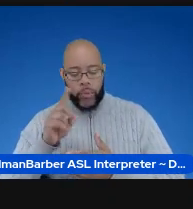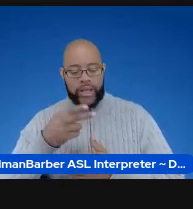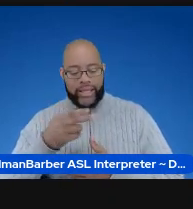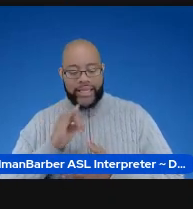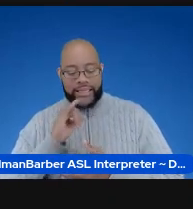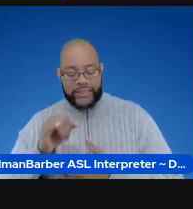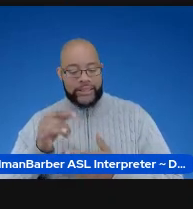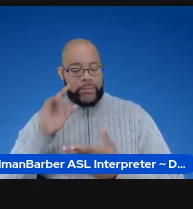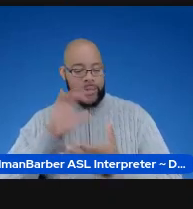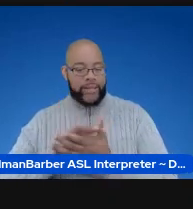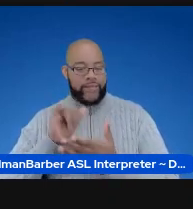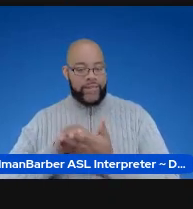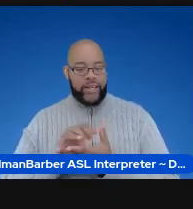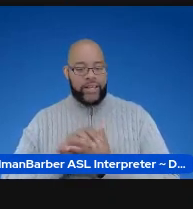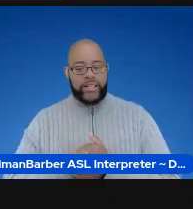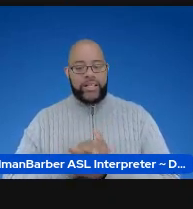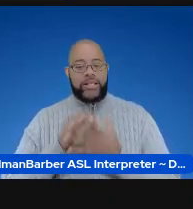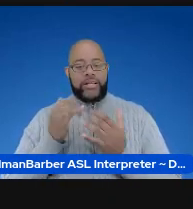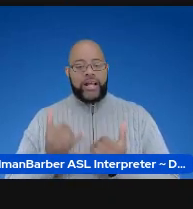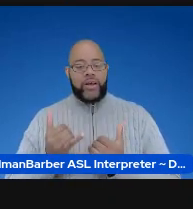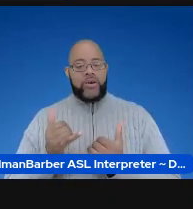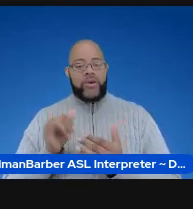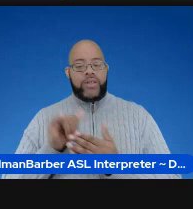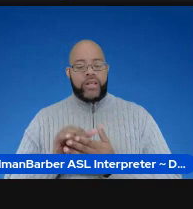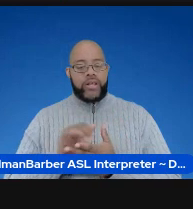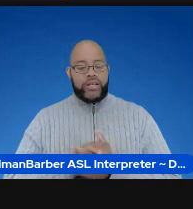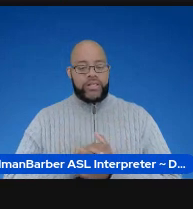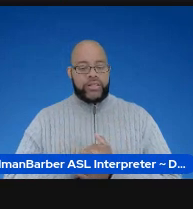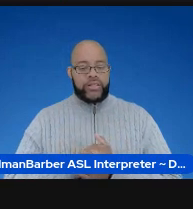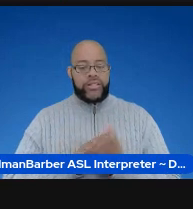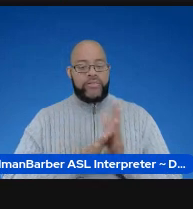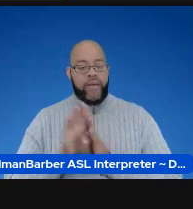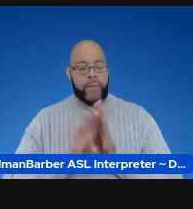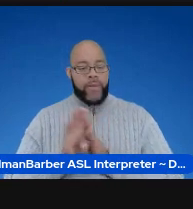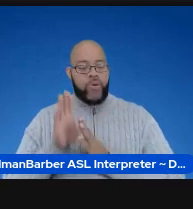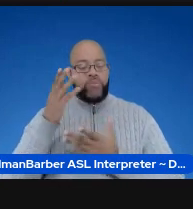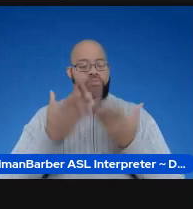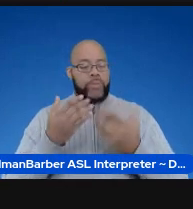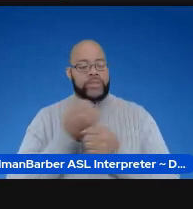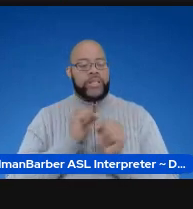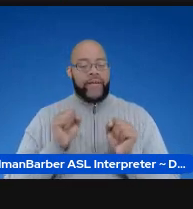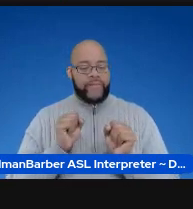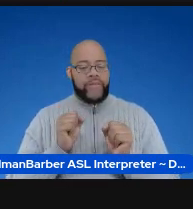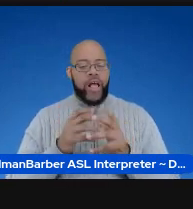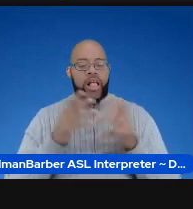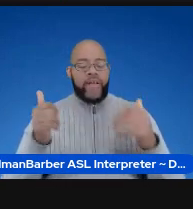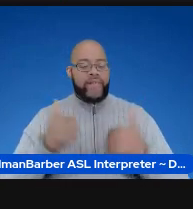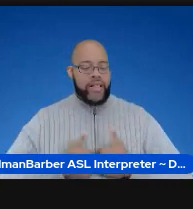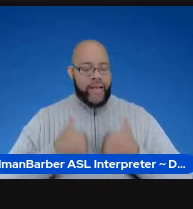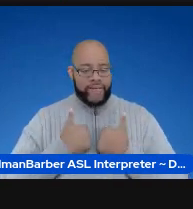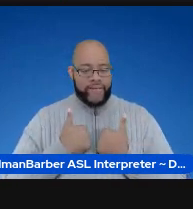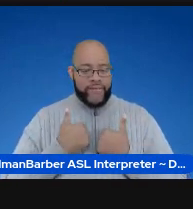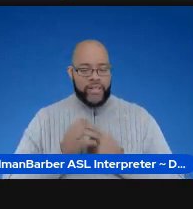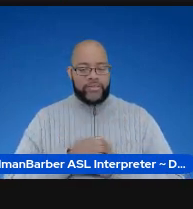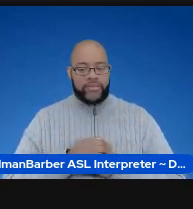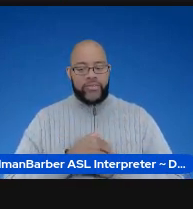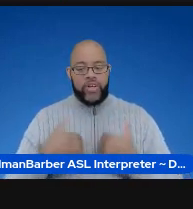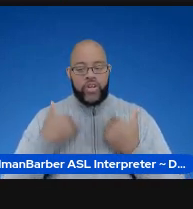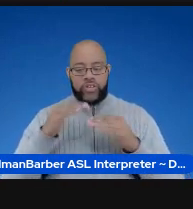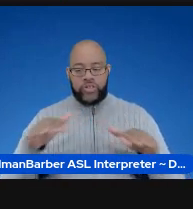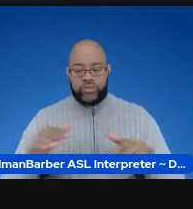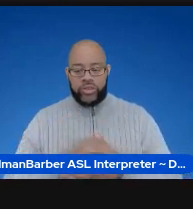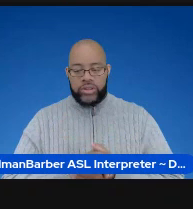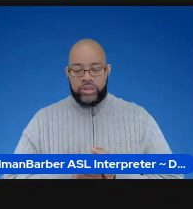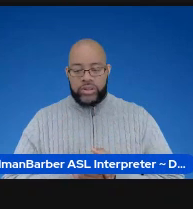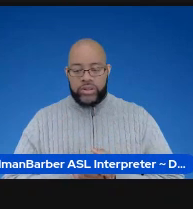believing that now these development will probably save a lot of lives of young children to meet their